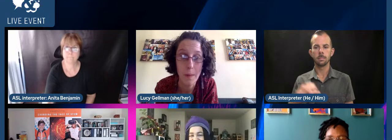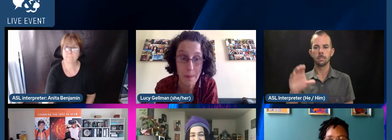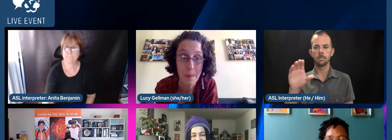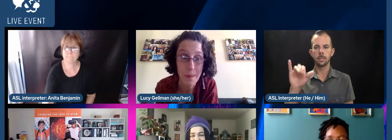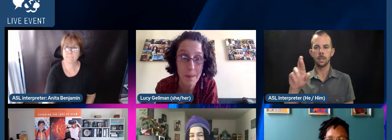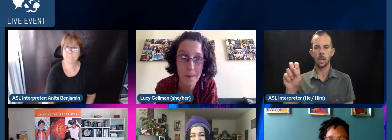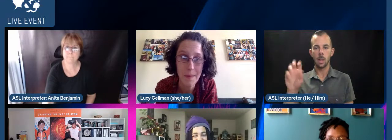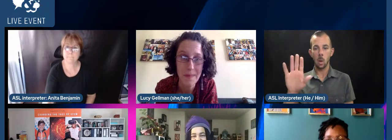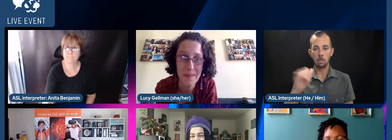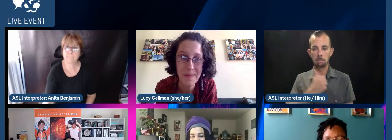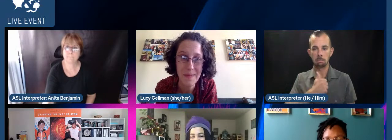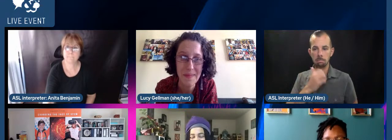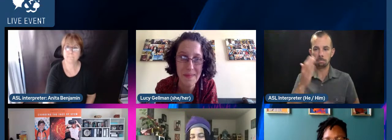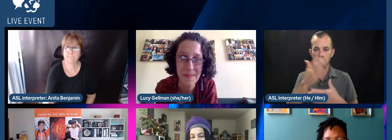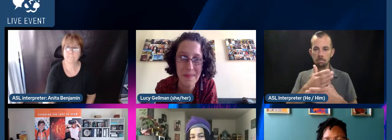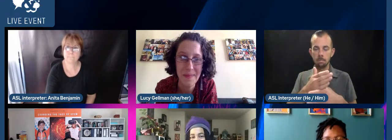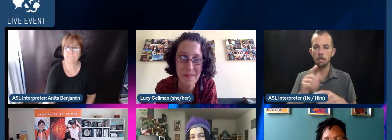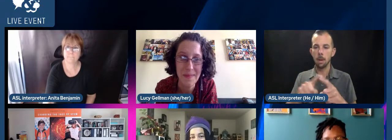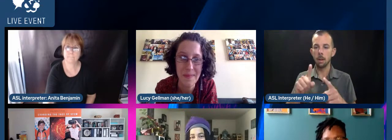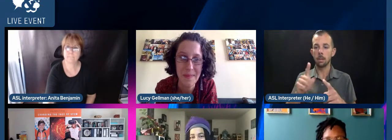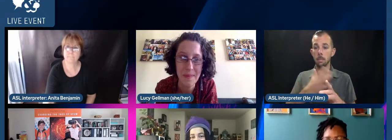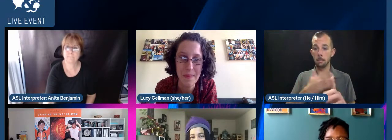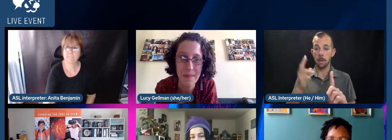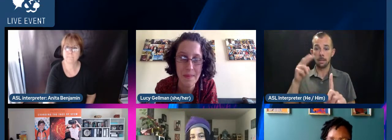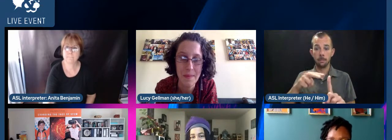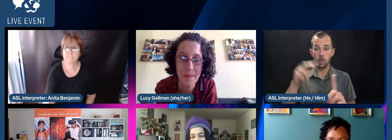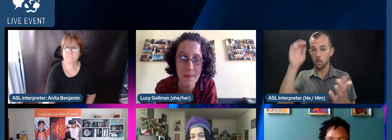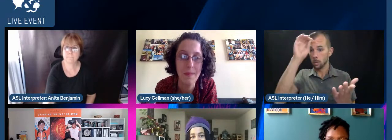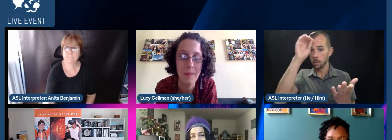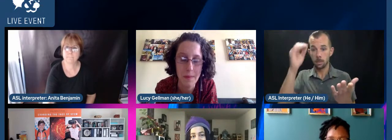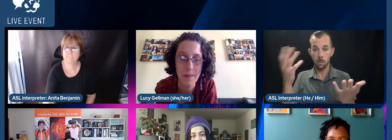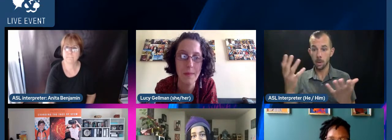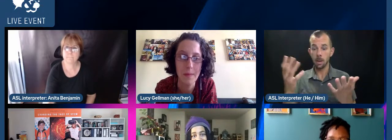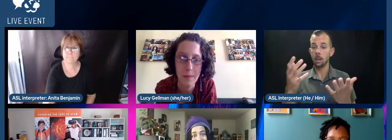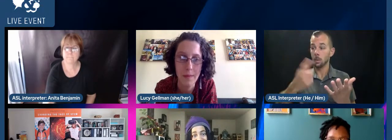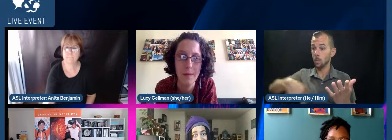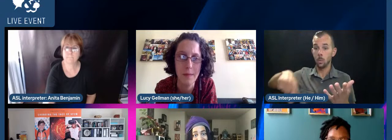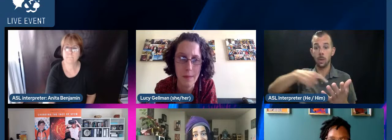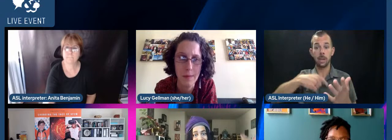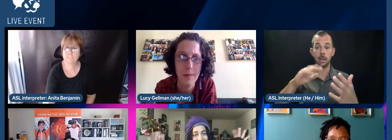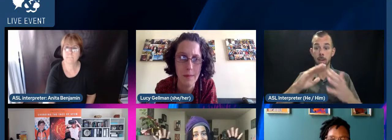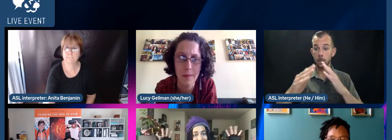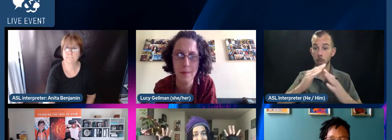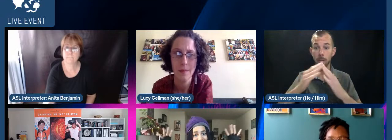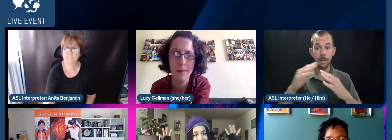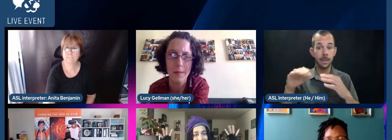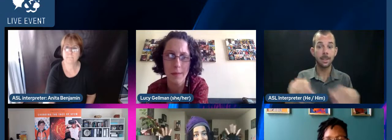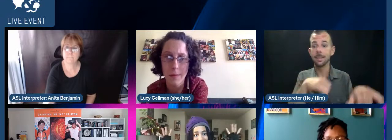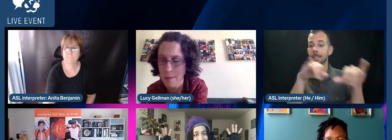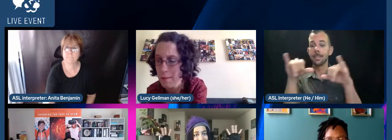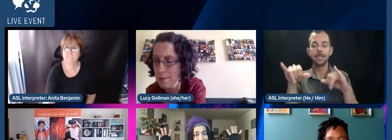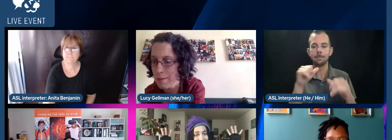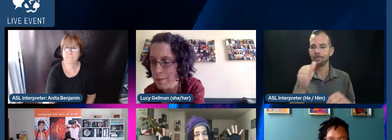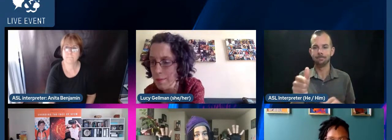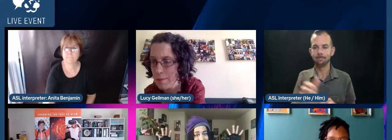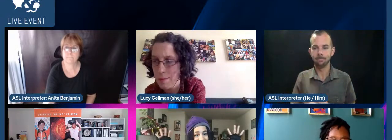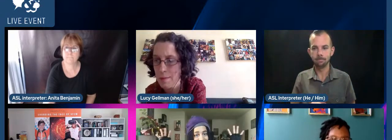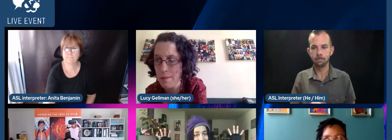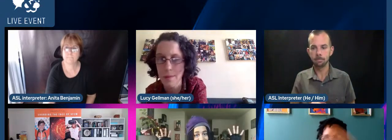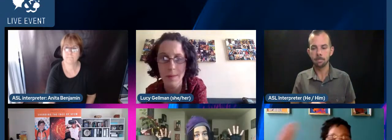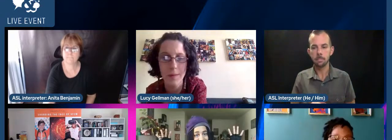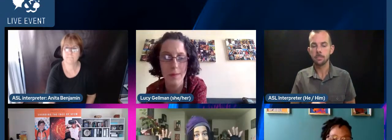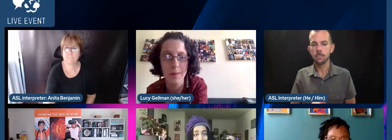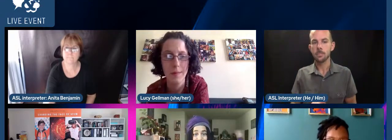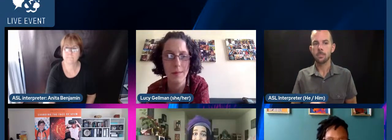Sorry, Lucy. Real quick. I think that, to me, in my opinion, it's just that we're not a community. You know, like, I think it's easy to think that anybody who shares